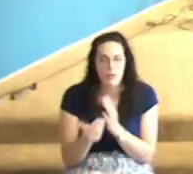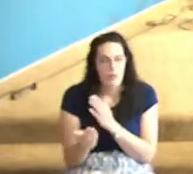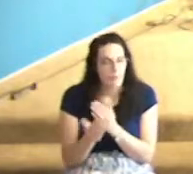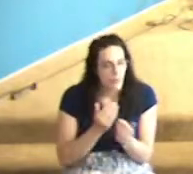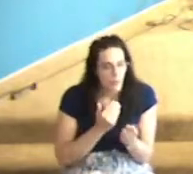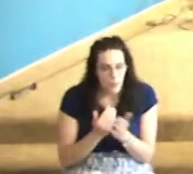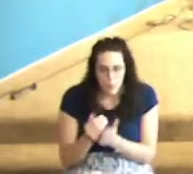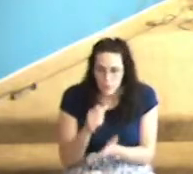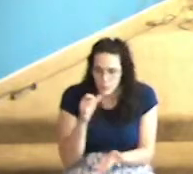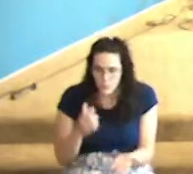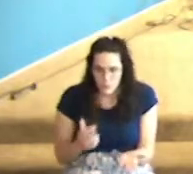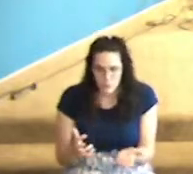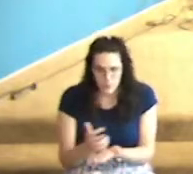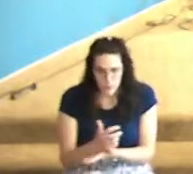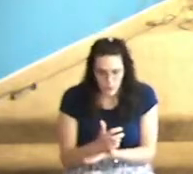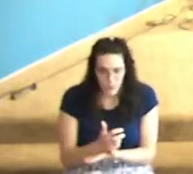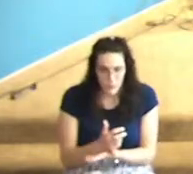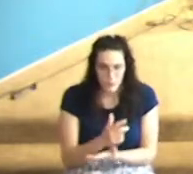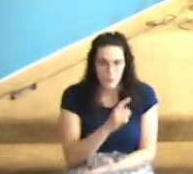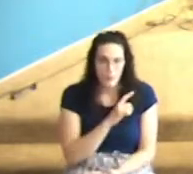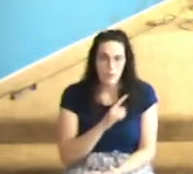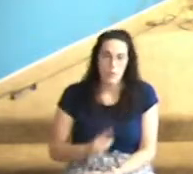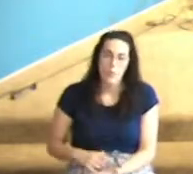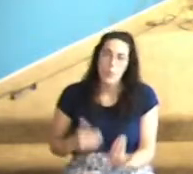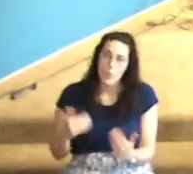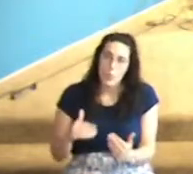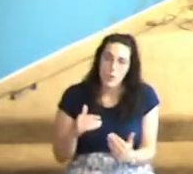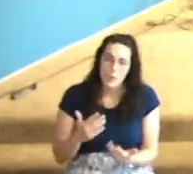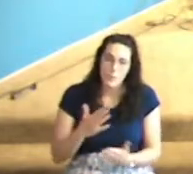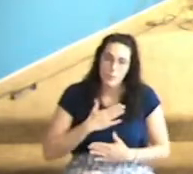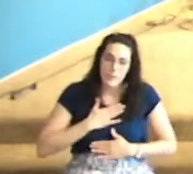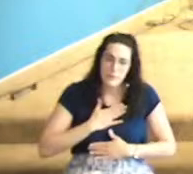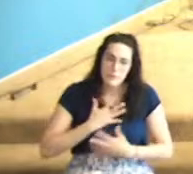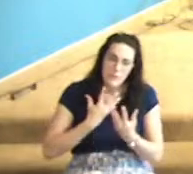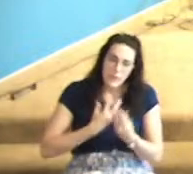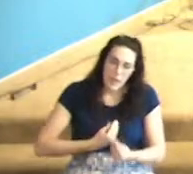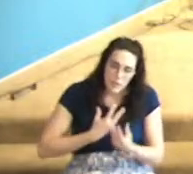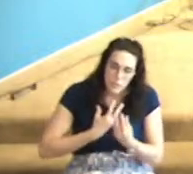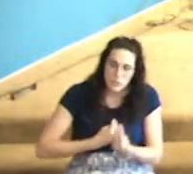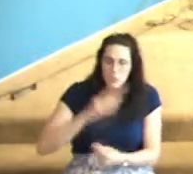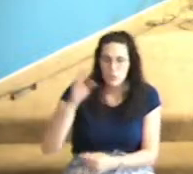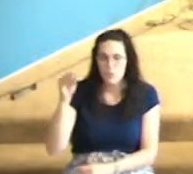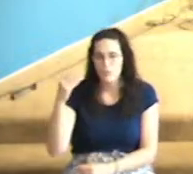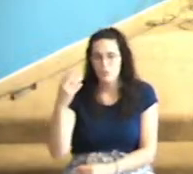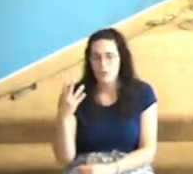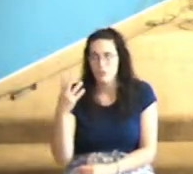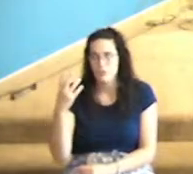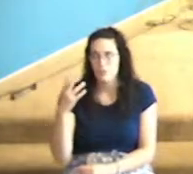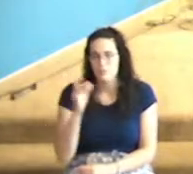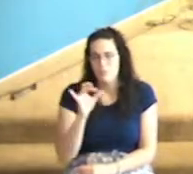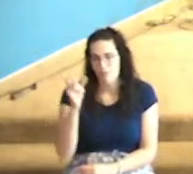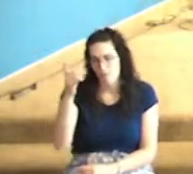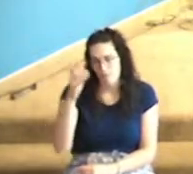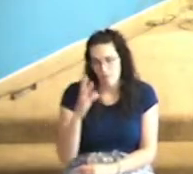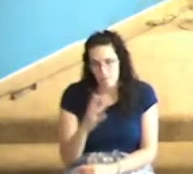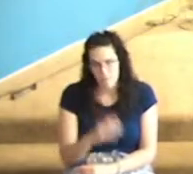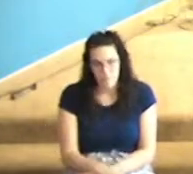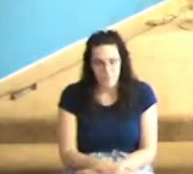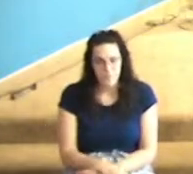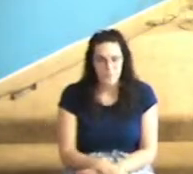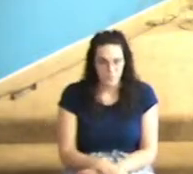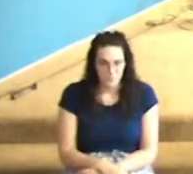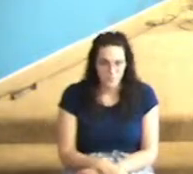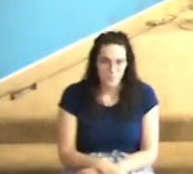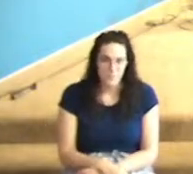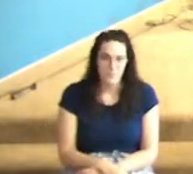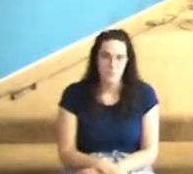don't deserve it. The Lord, the compassionate and gracious God. The